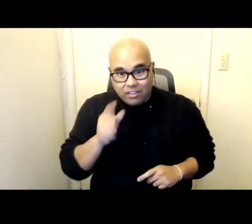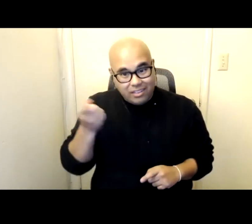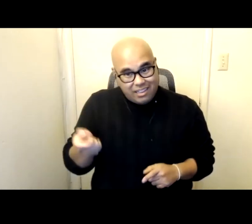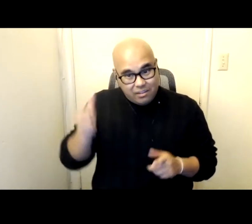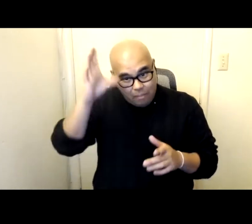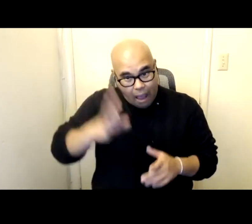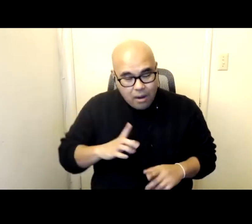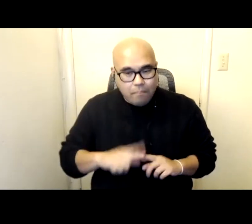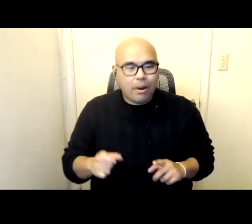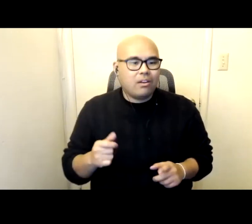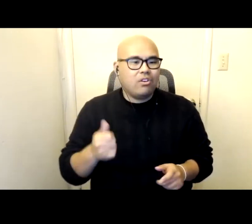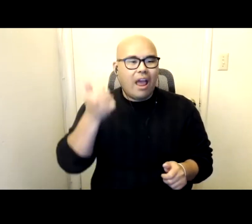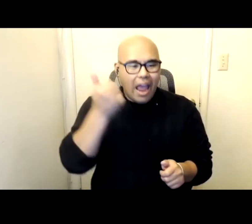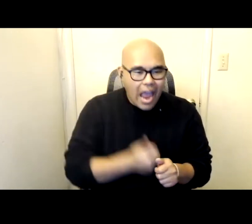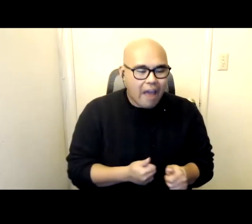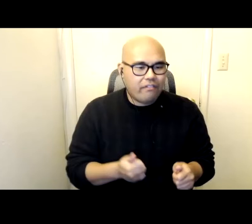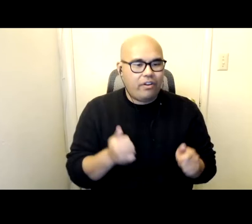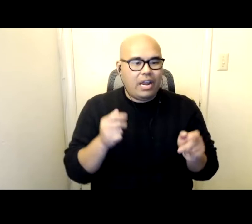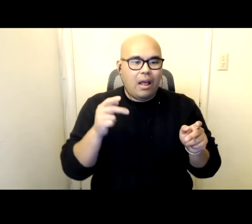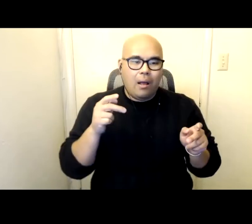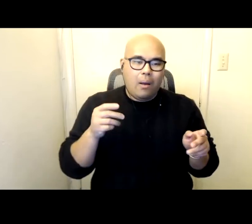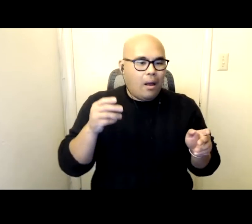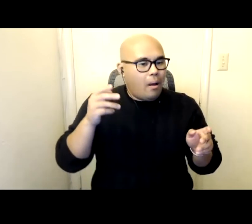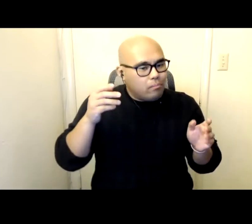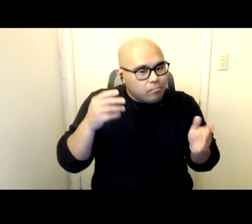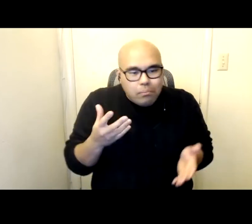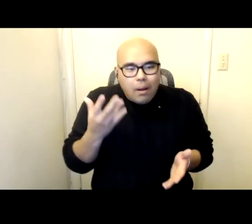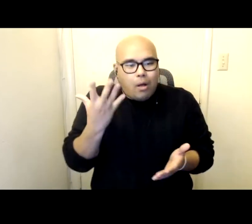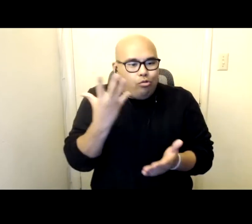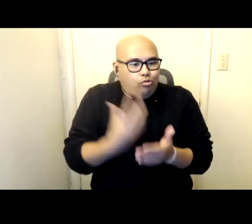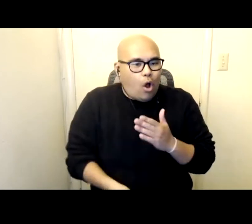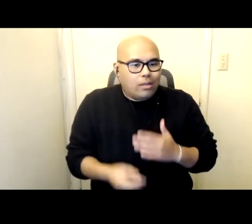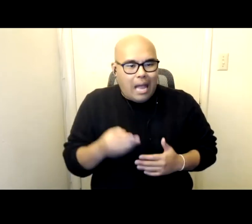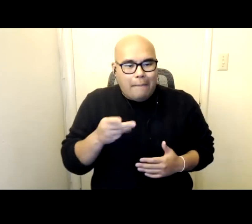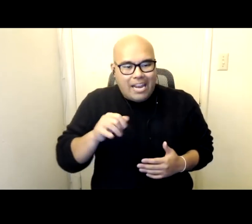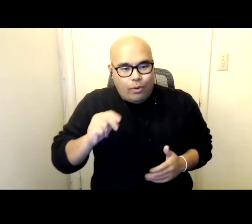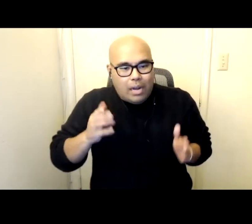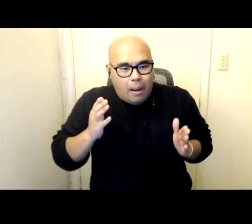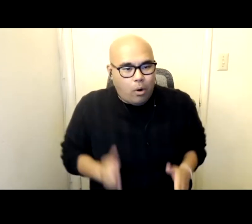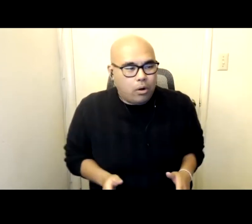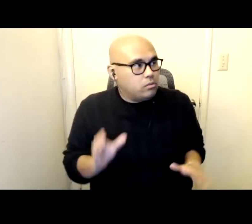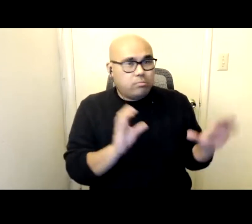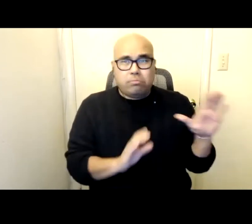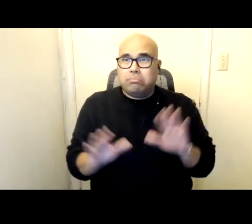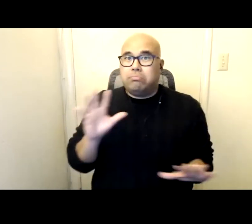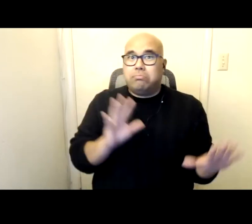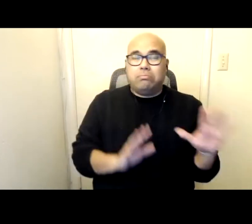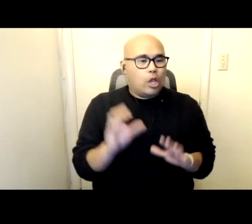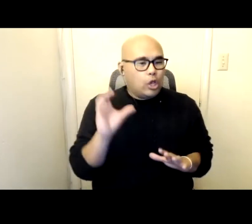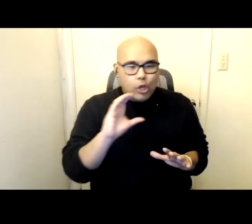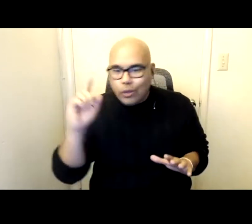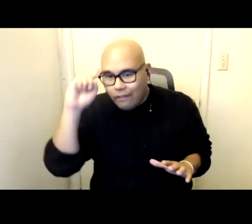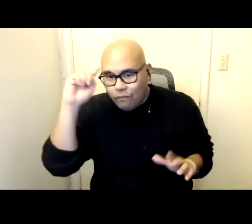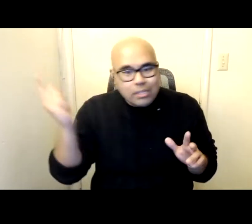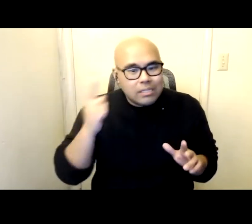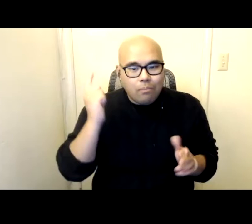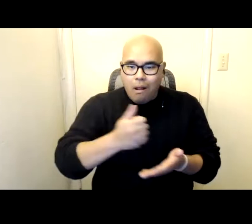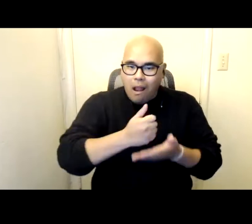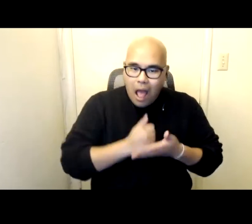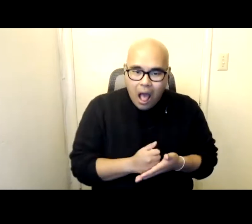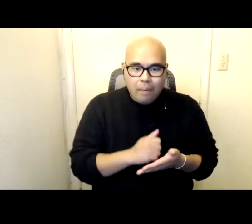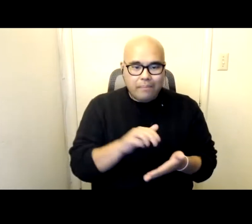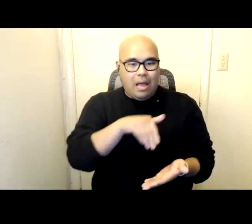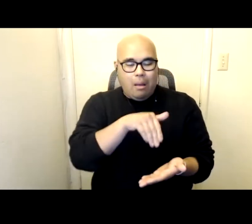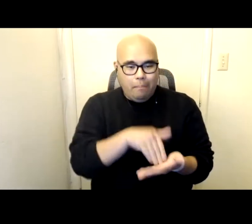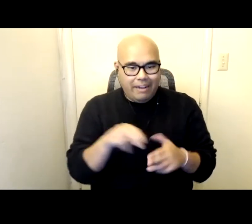man, but to every lost Mandarin-speaking traveler, fumbling in mid-transfer, who mistakes